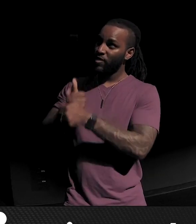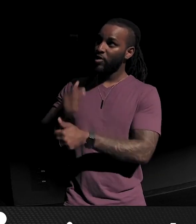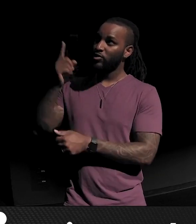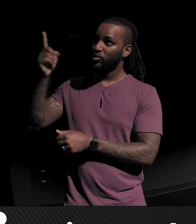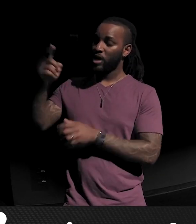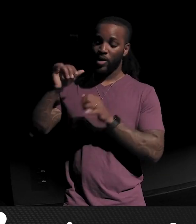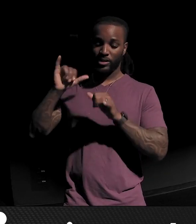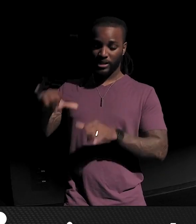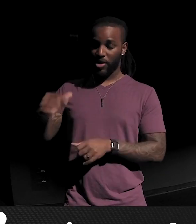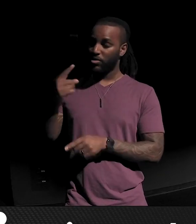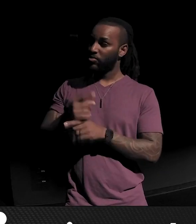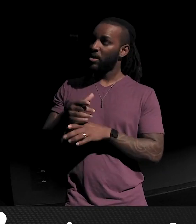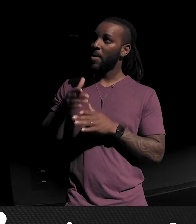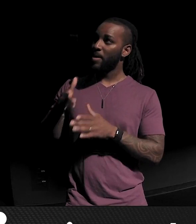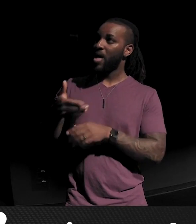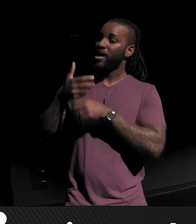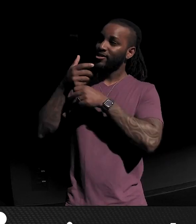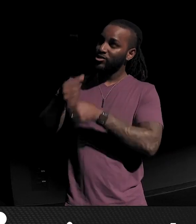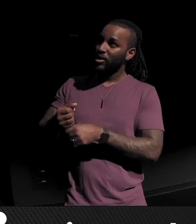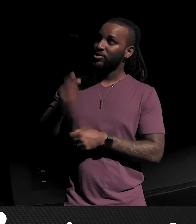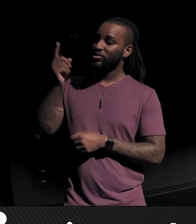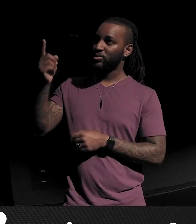path of righteousness. I trust you.